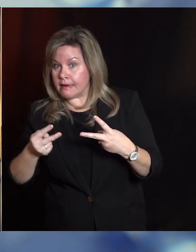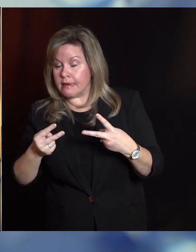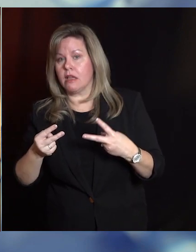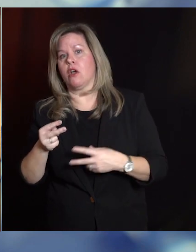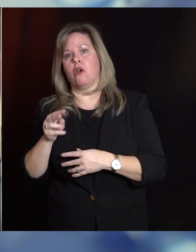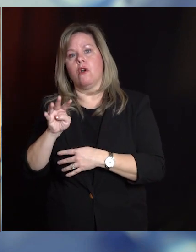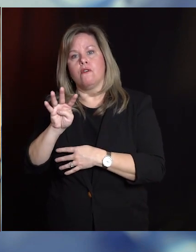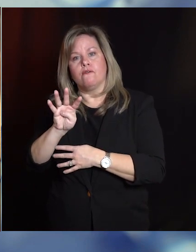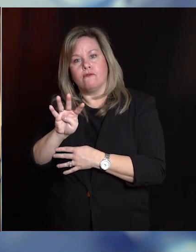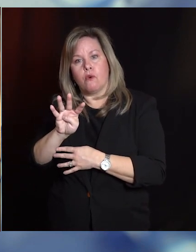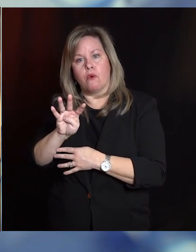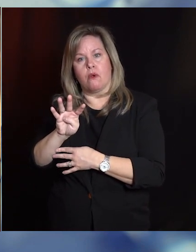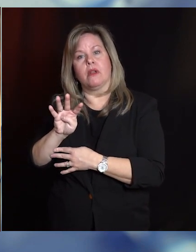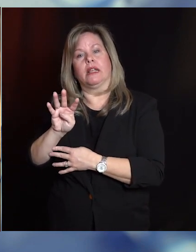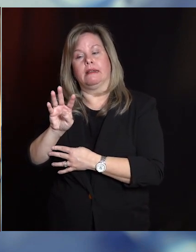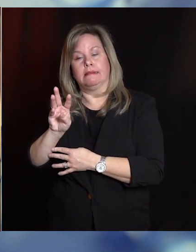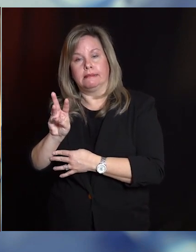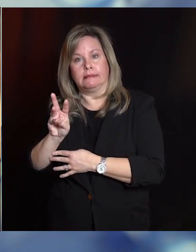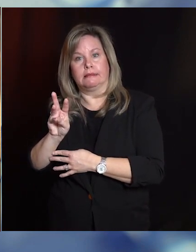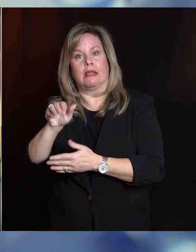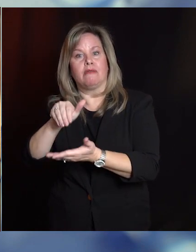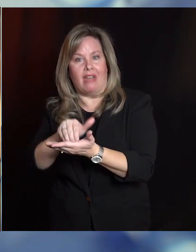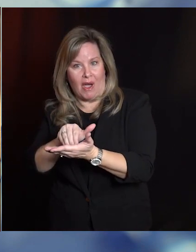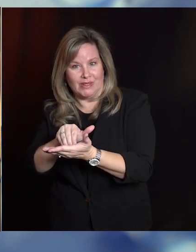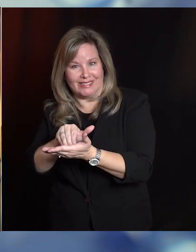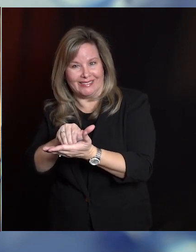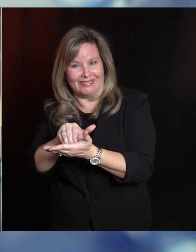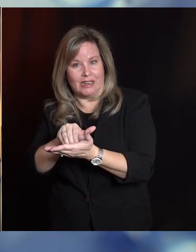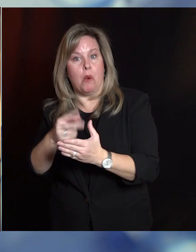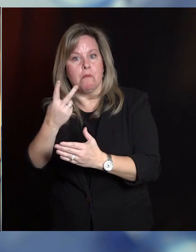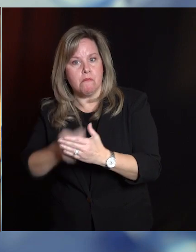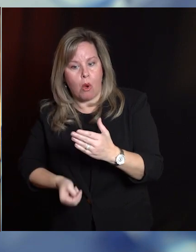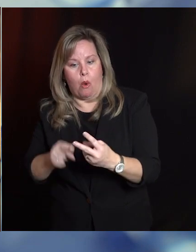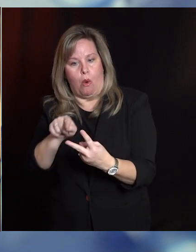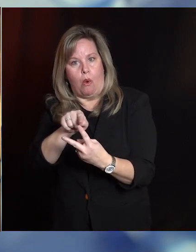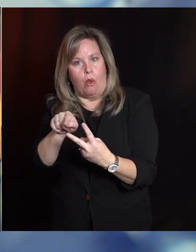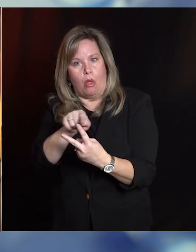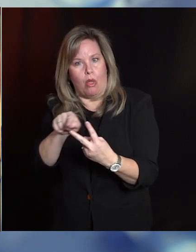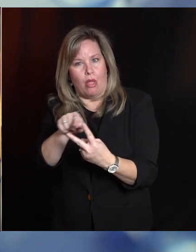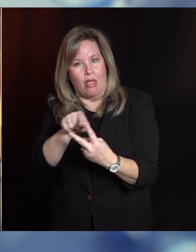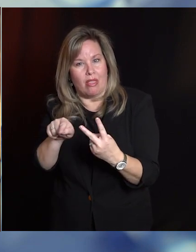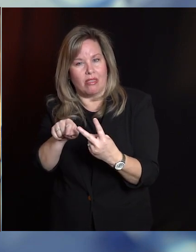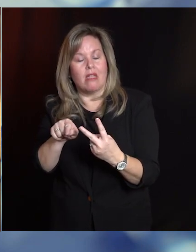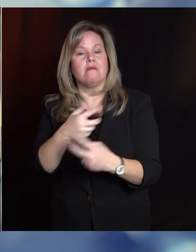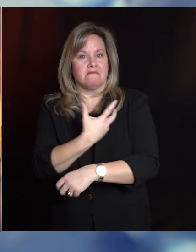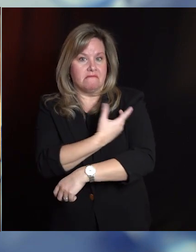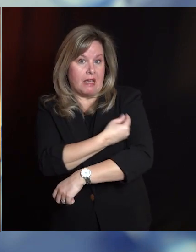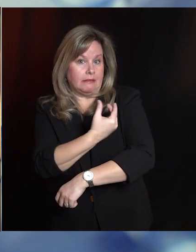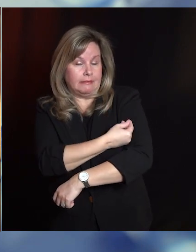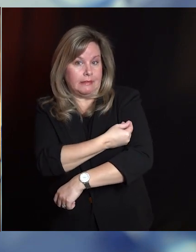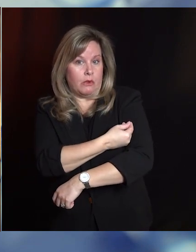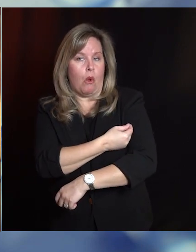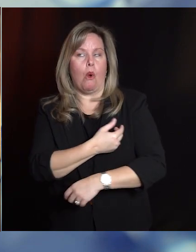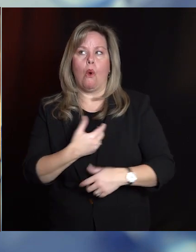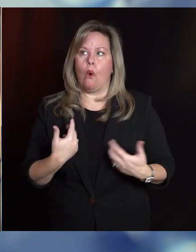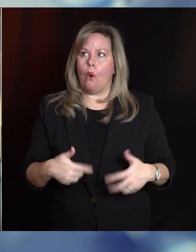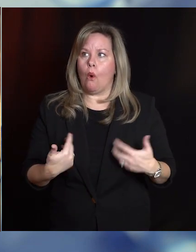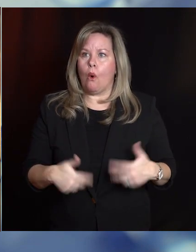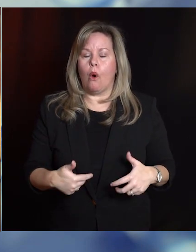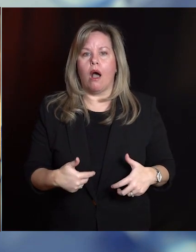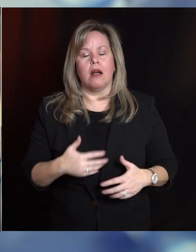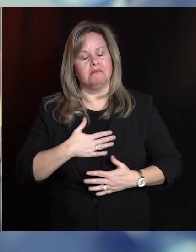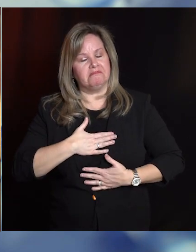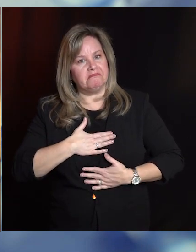rather, who have received vaccine. So we are encouraged, we're optimistic that the number of people who are